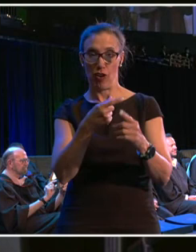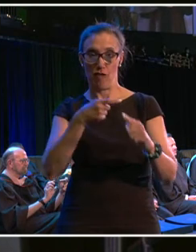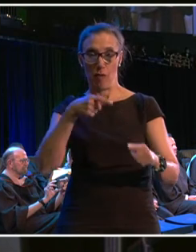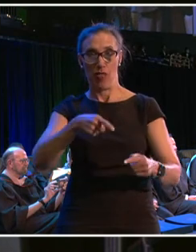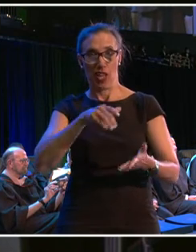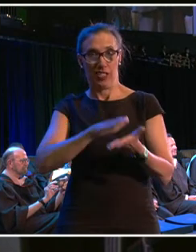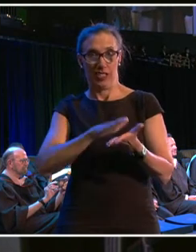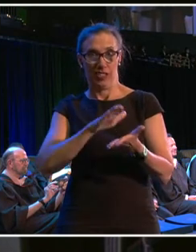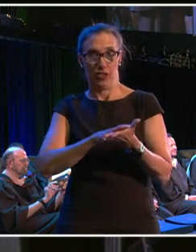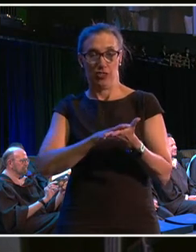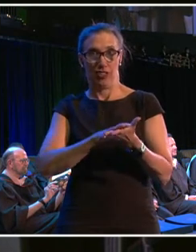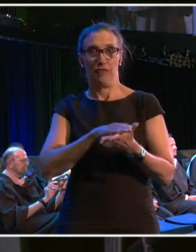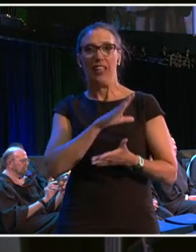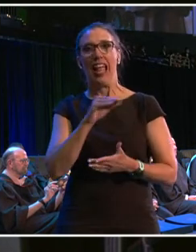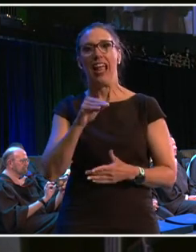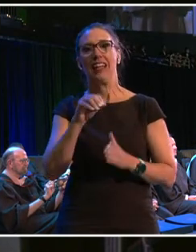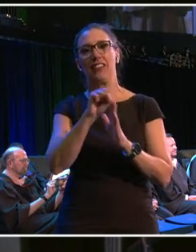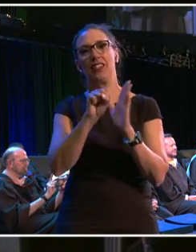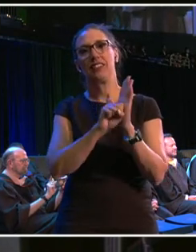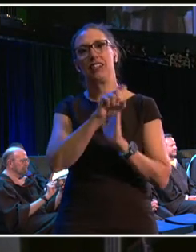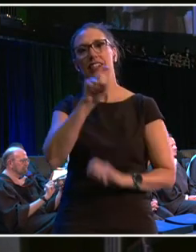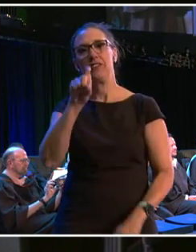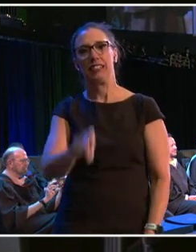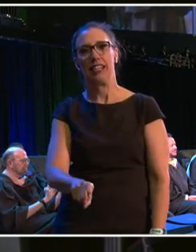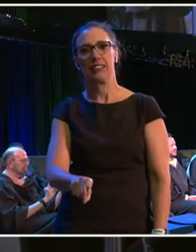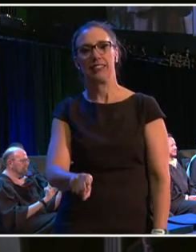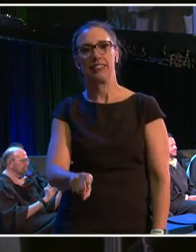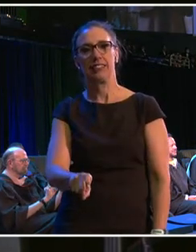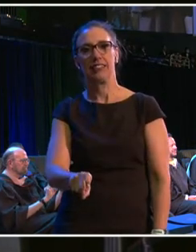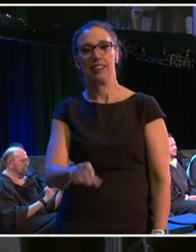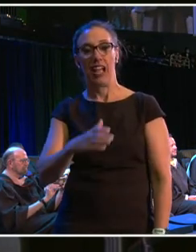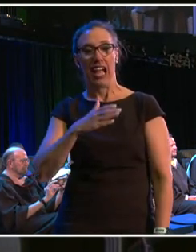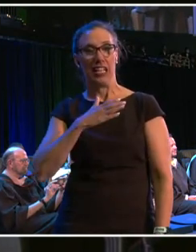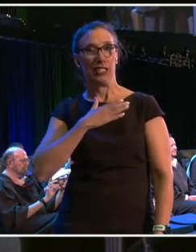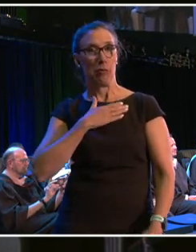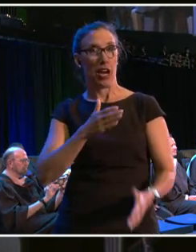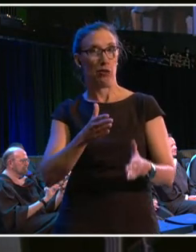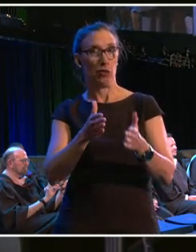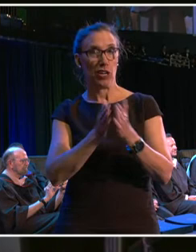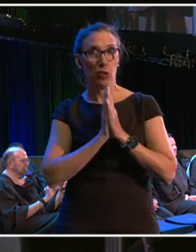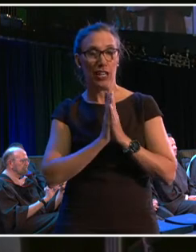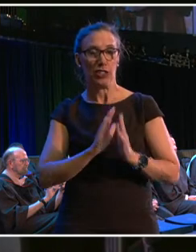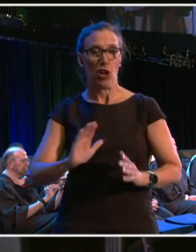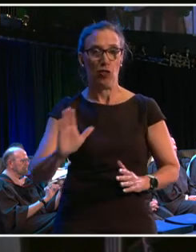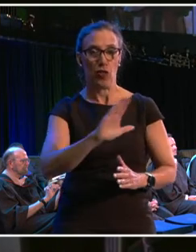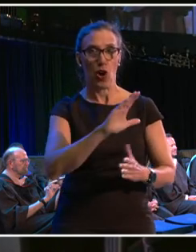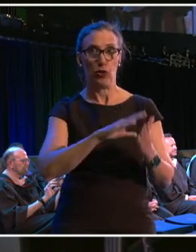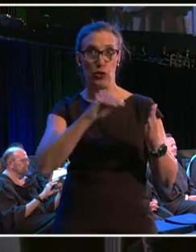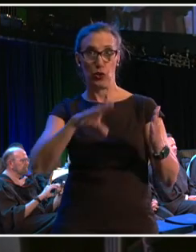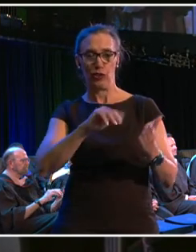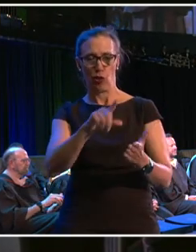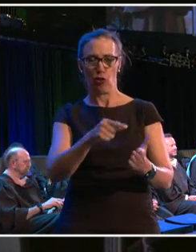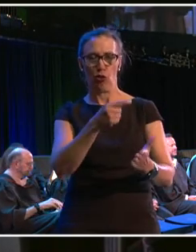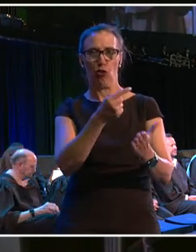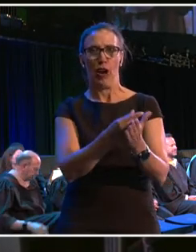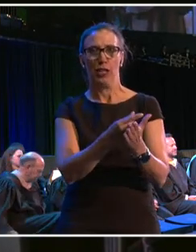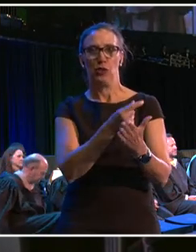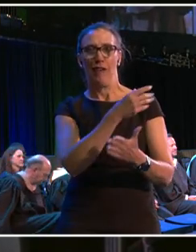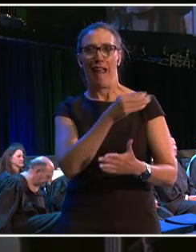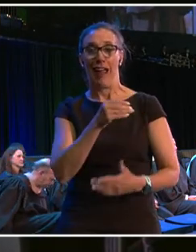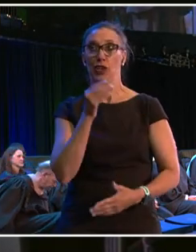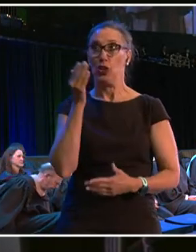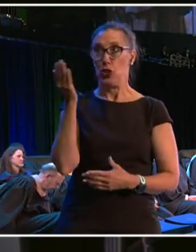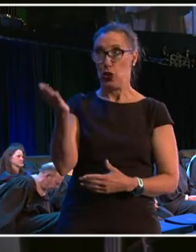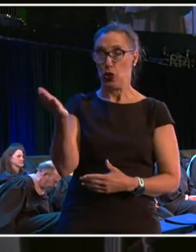this institution and the state of Texas. It is my request that these students be graduated and that